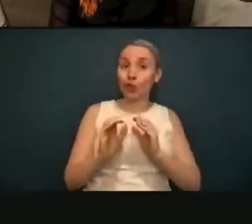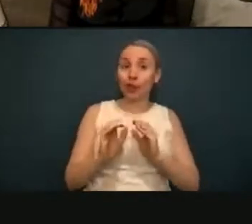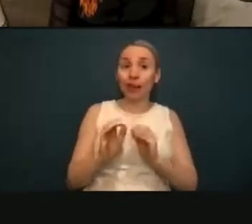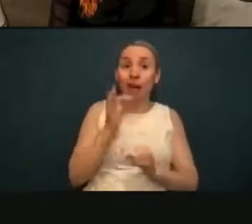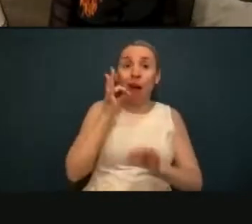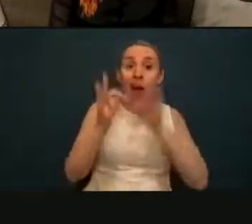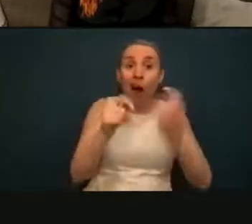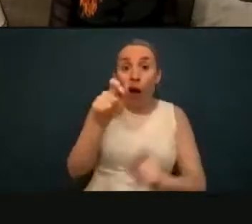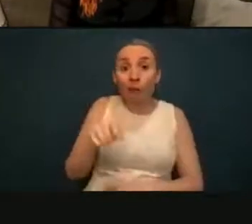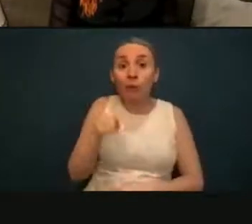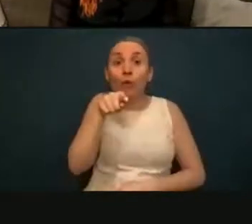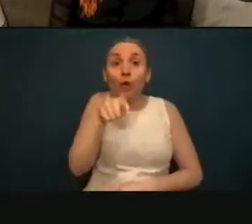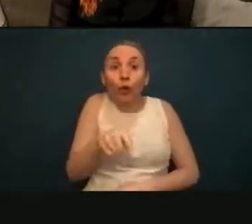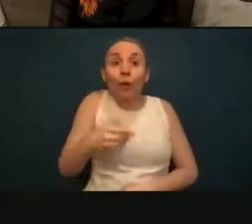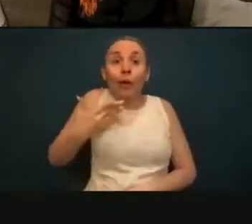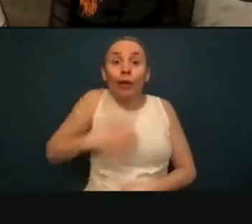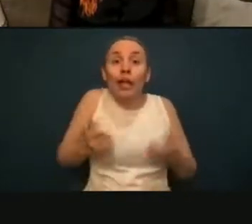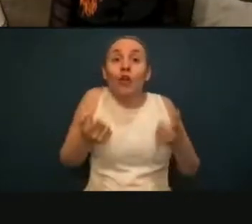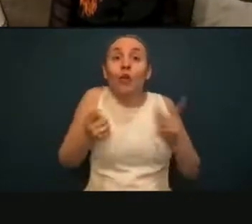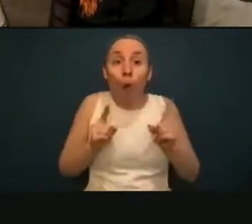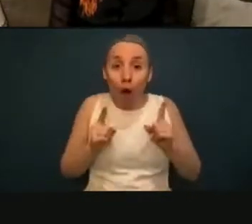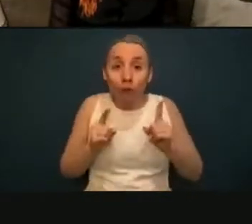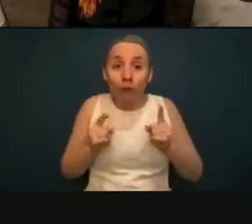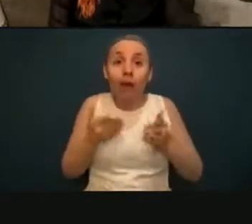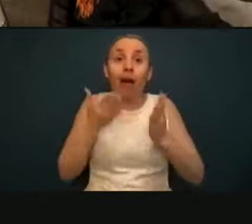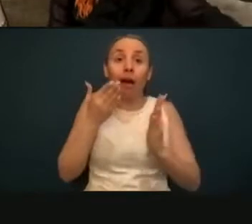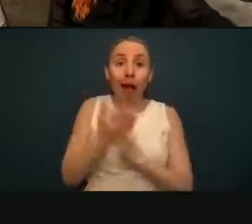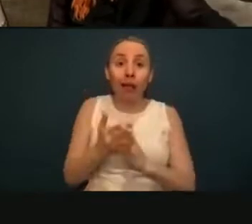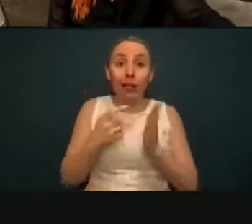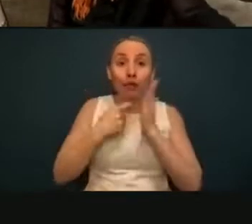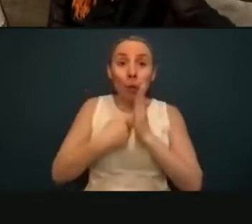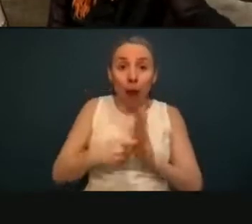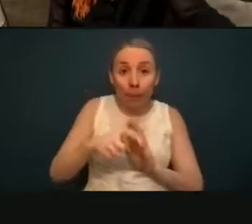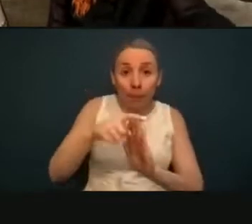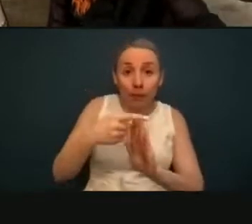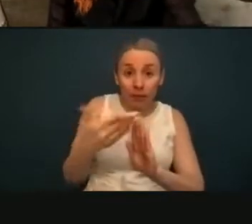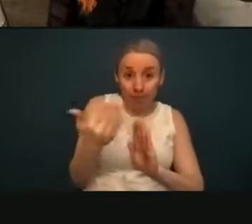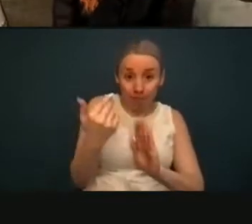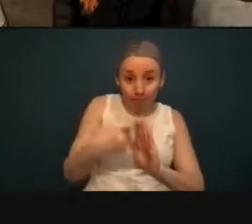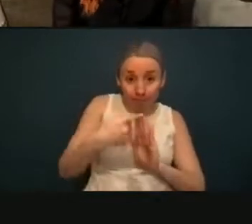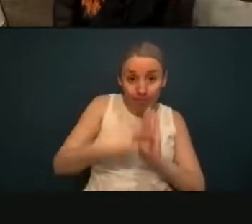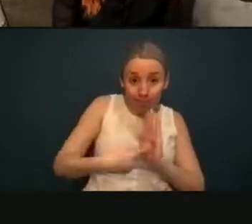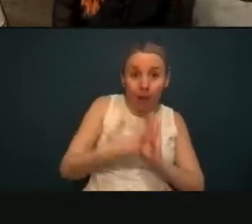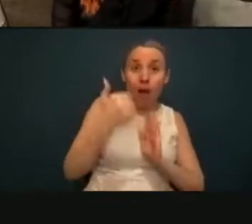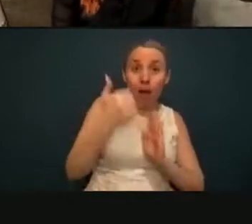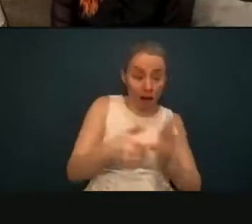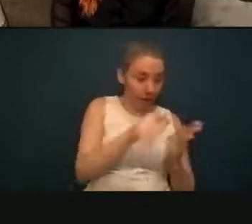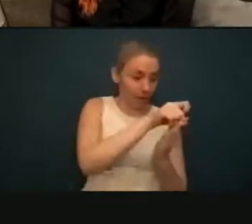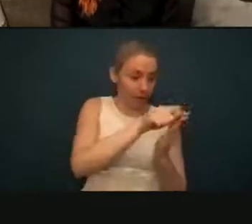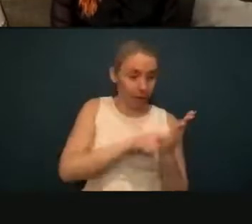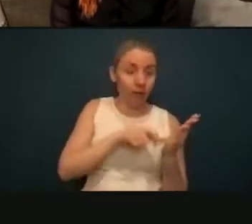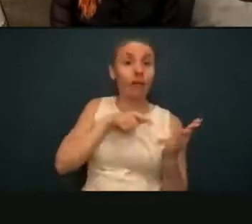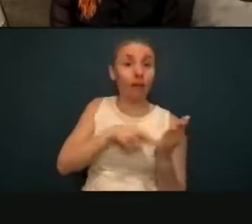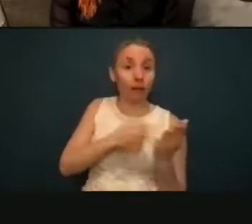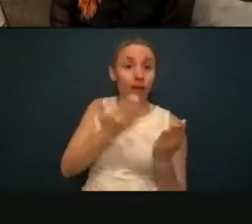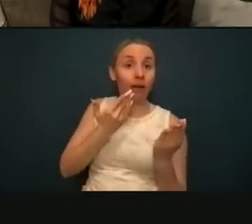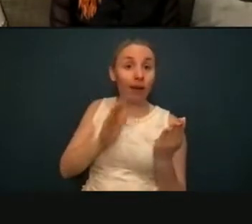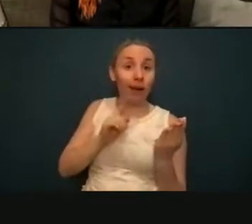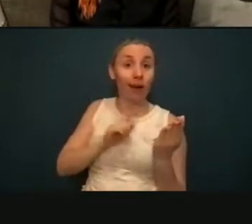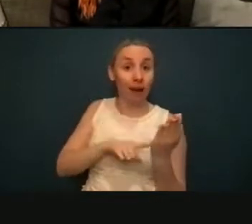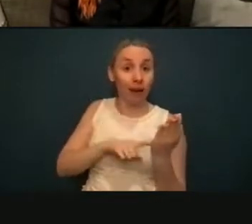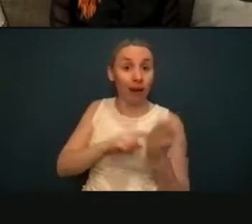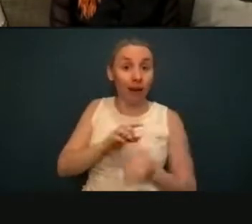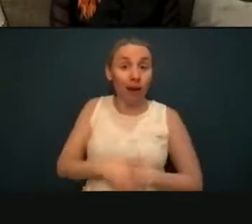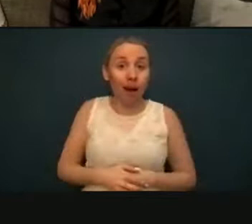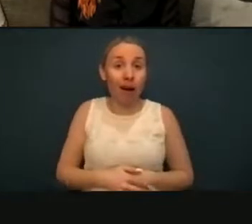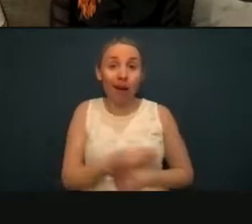access requirements, and having those really open and honest conversations. Because I know that especially with some of the theatres we visit, you know, if